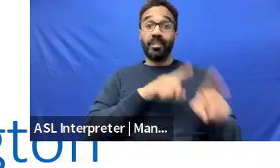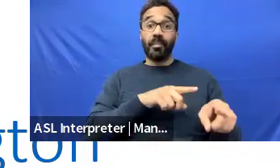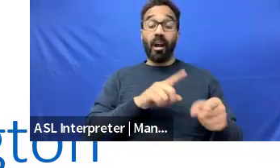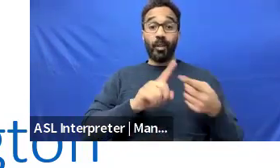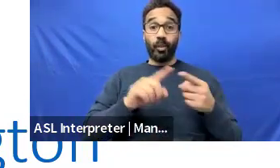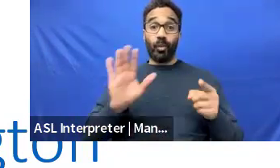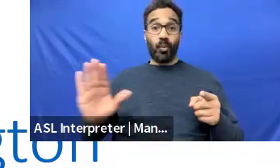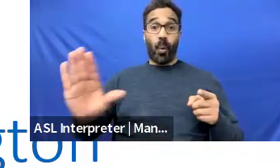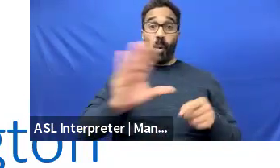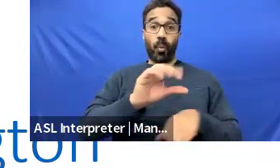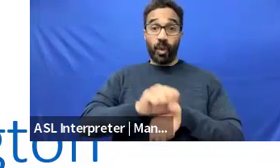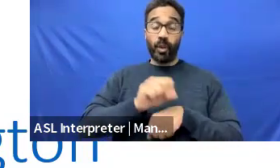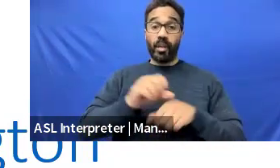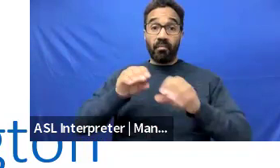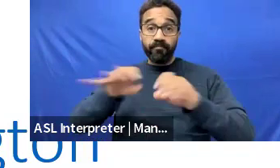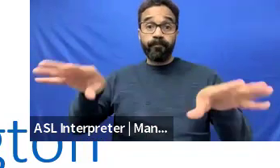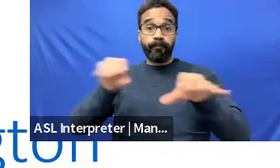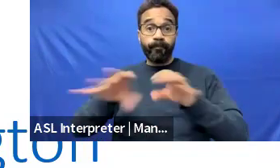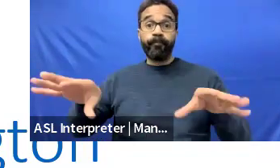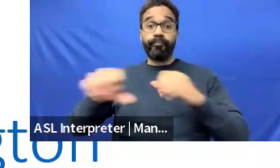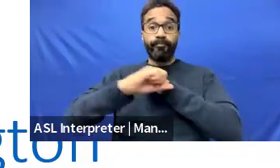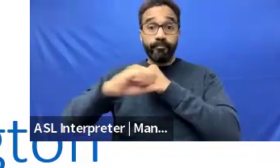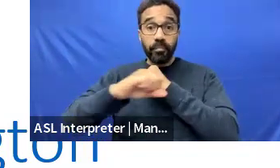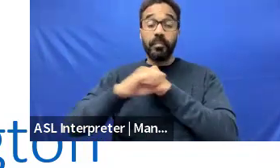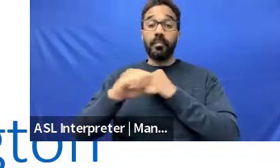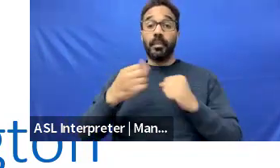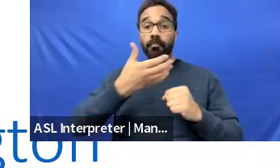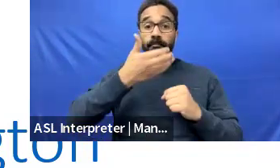doing, getting the messaging out, keeping safe, wearing